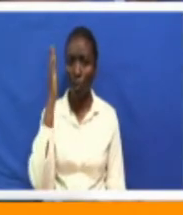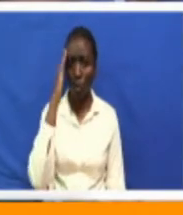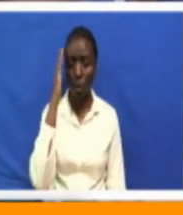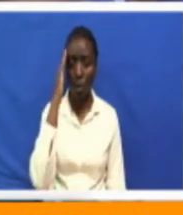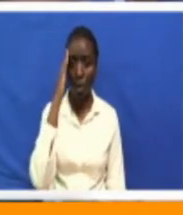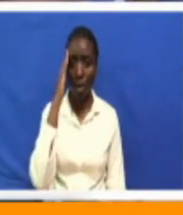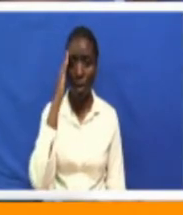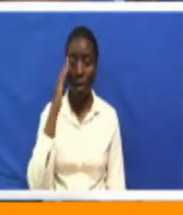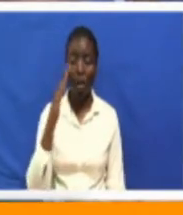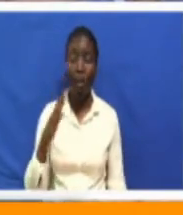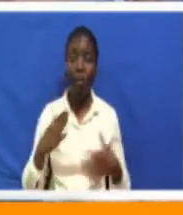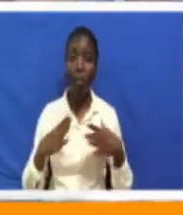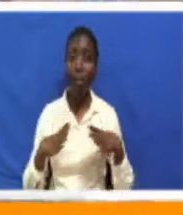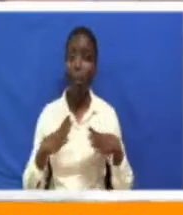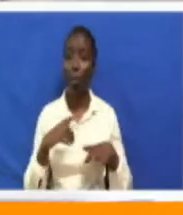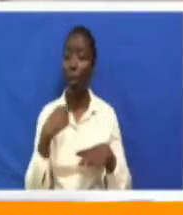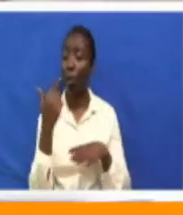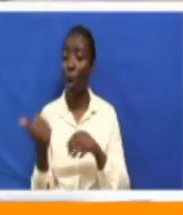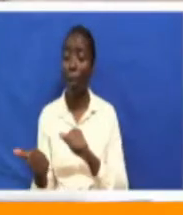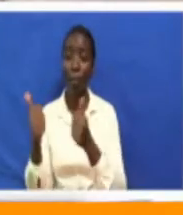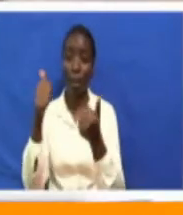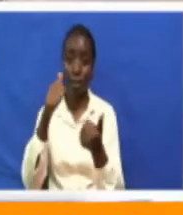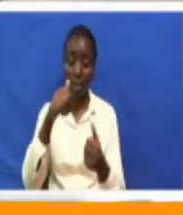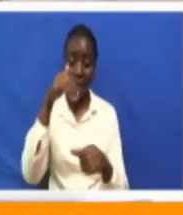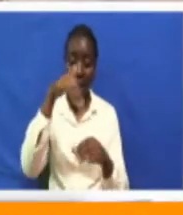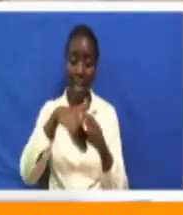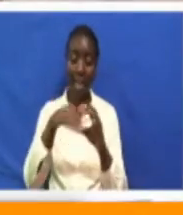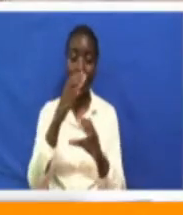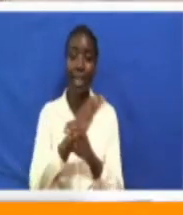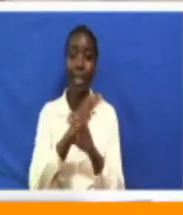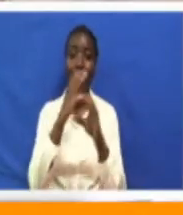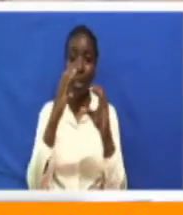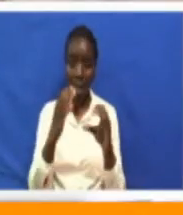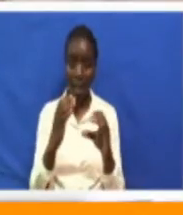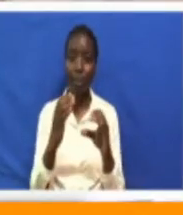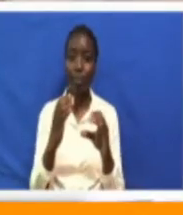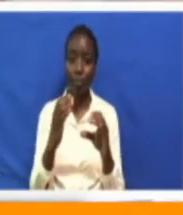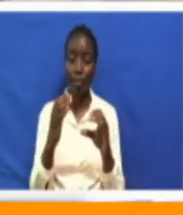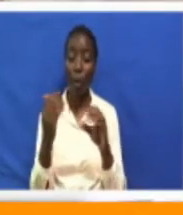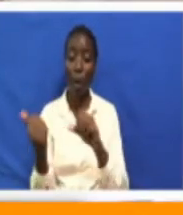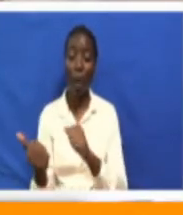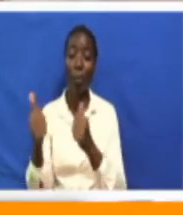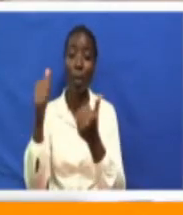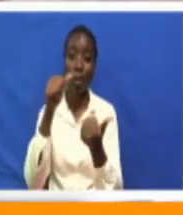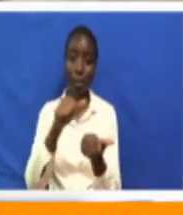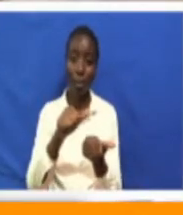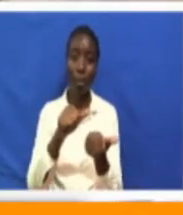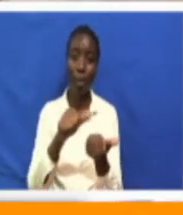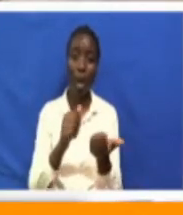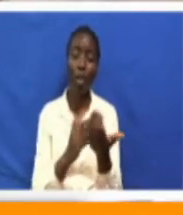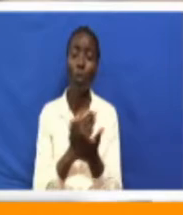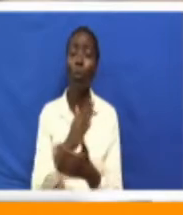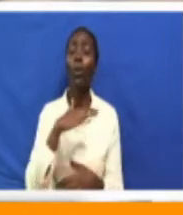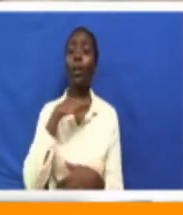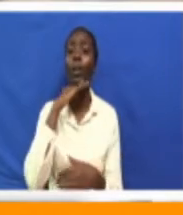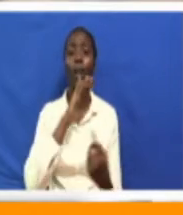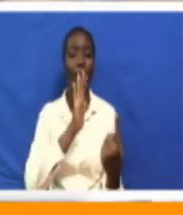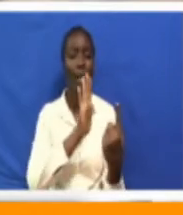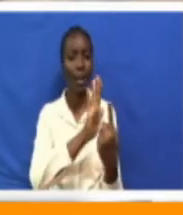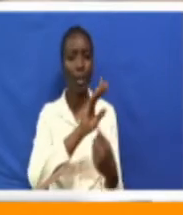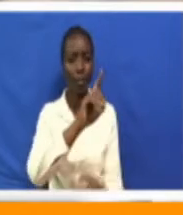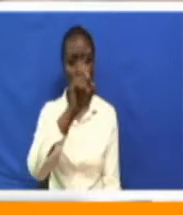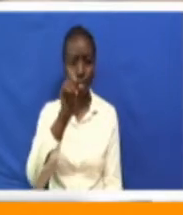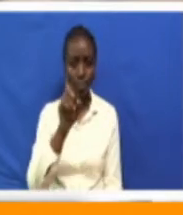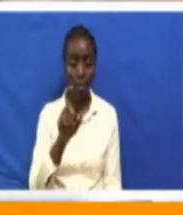have been baptized into Christ who are baptized into the East into his death